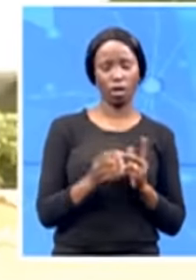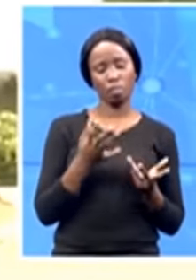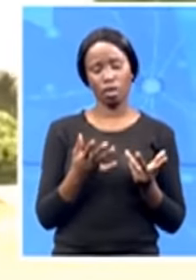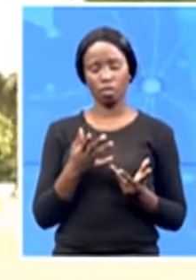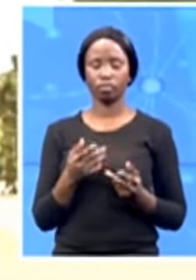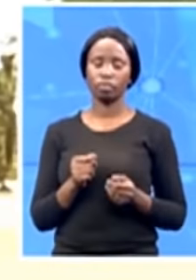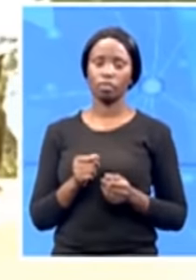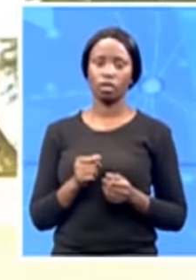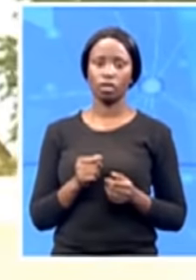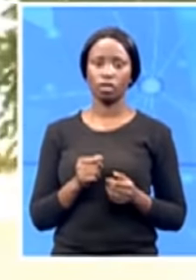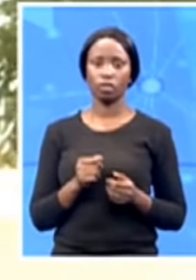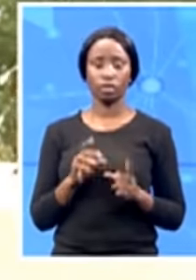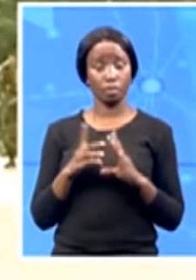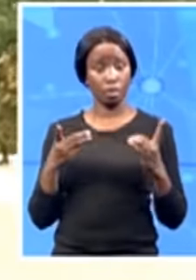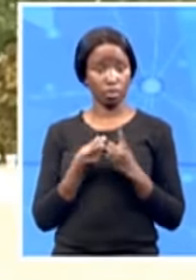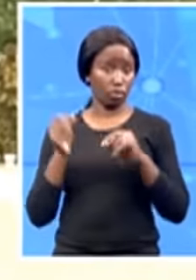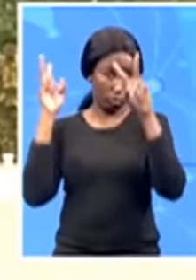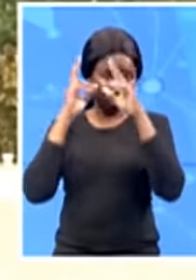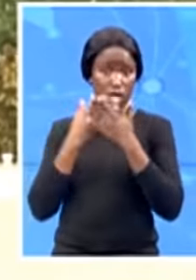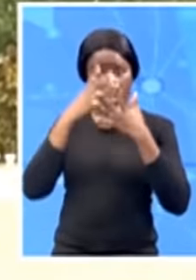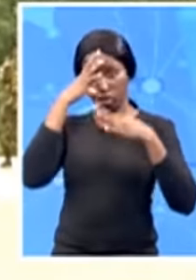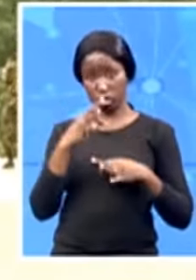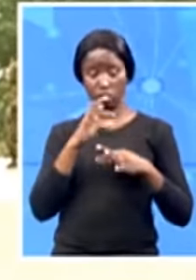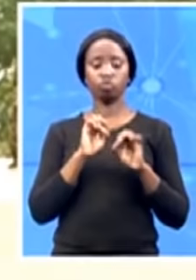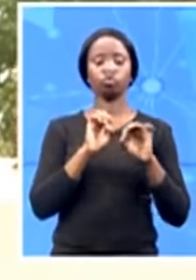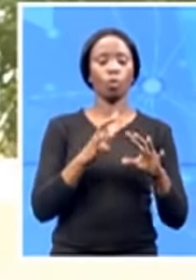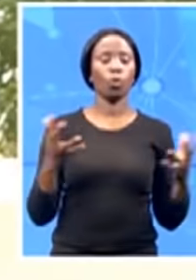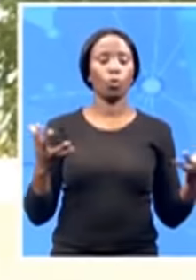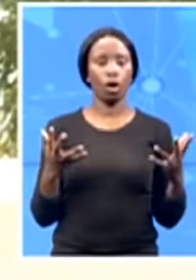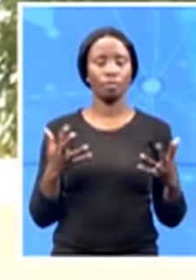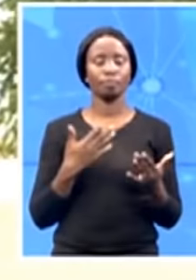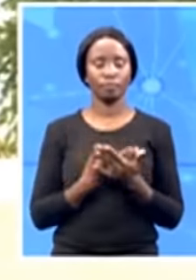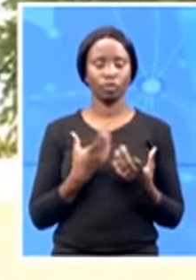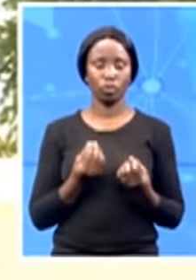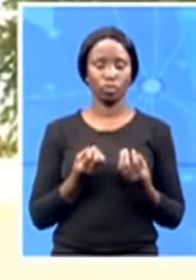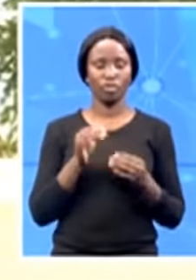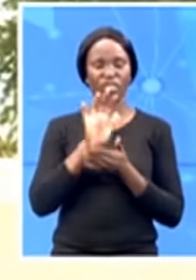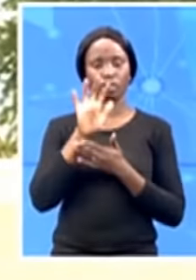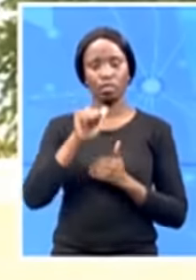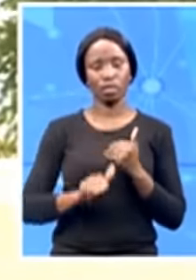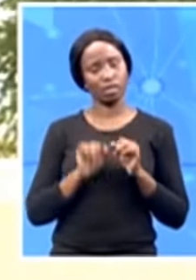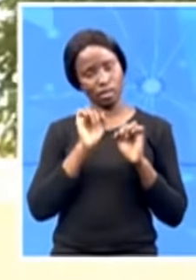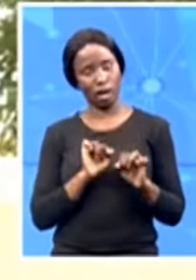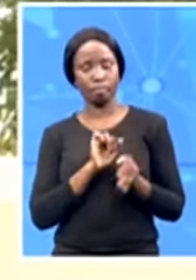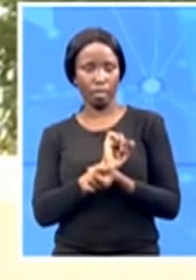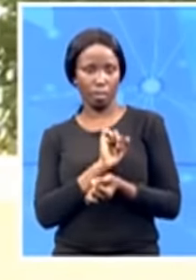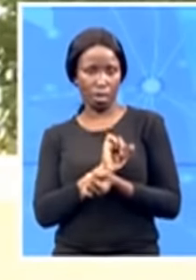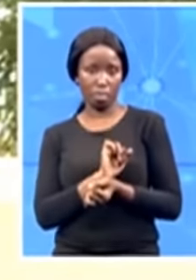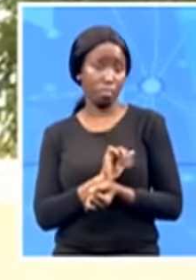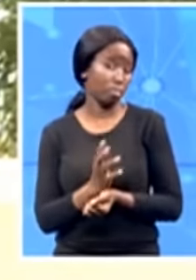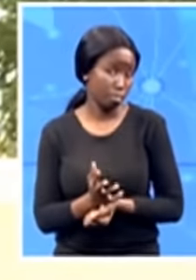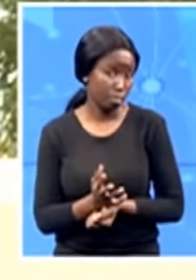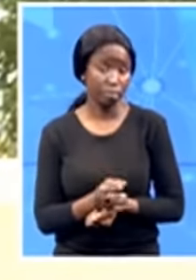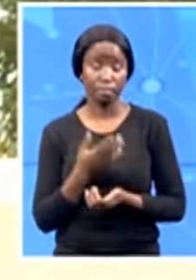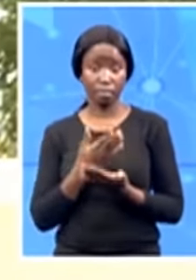former president will be serving his 15-month prison term, whether or not it could be three possibilities. It could either